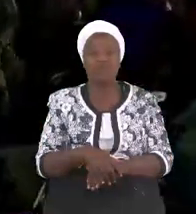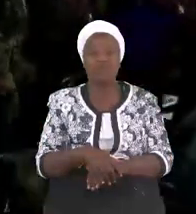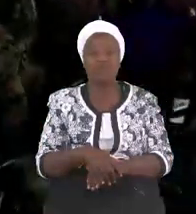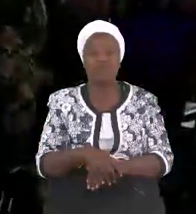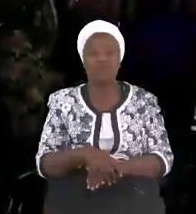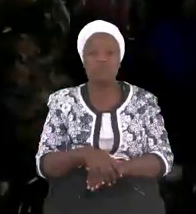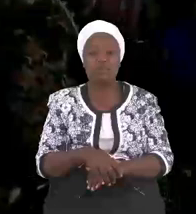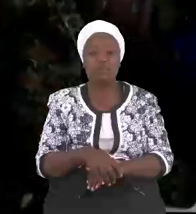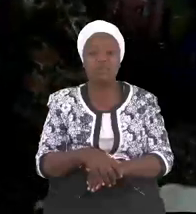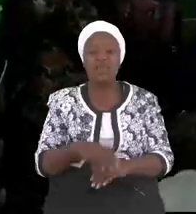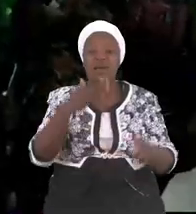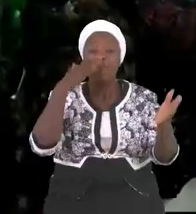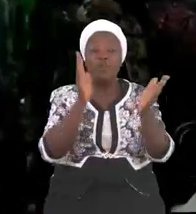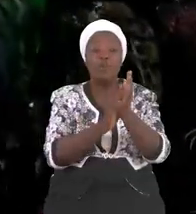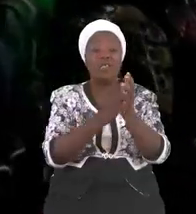Lord,